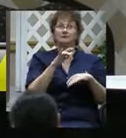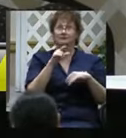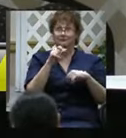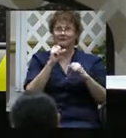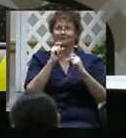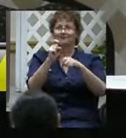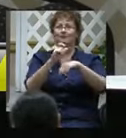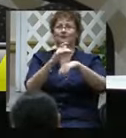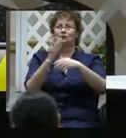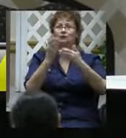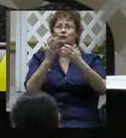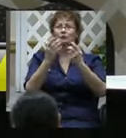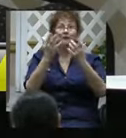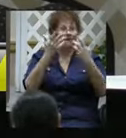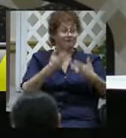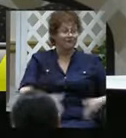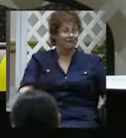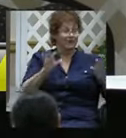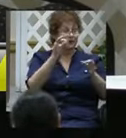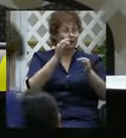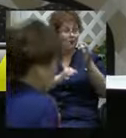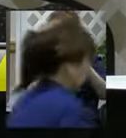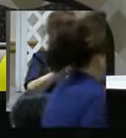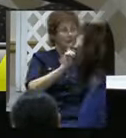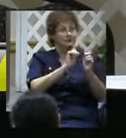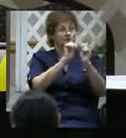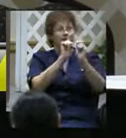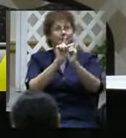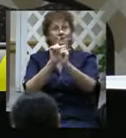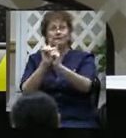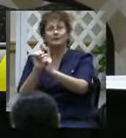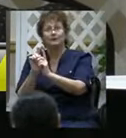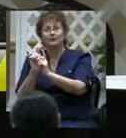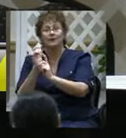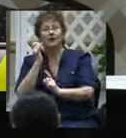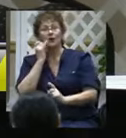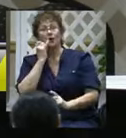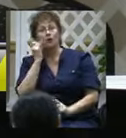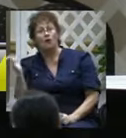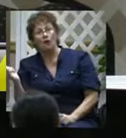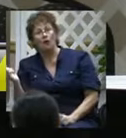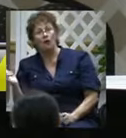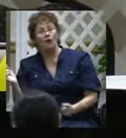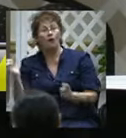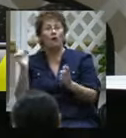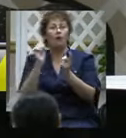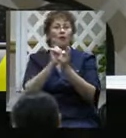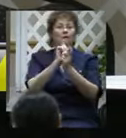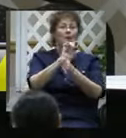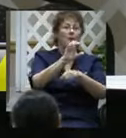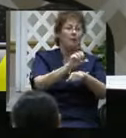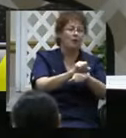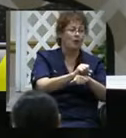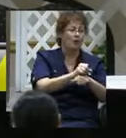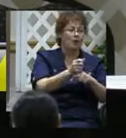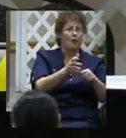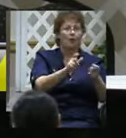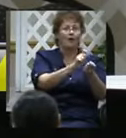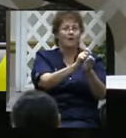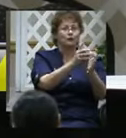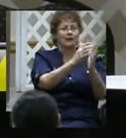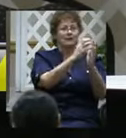them, perhaps after their court case, so that they can call in or maybe make an appointment and we'll have it orally translated for